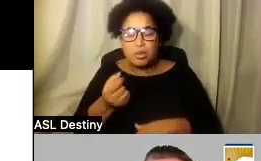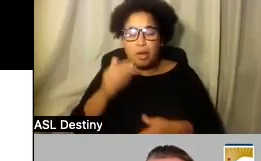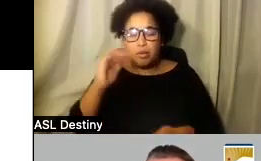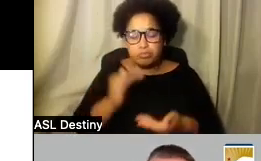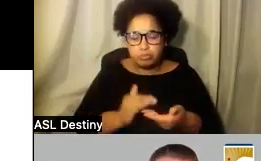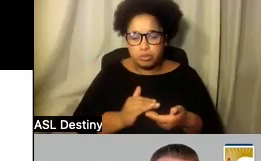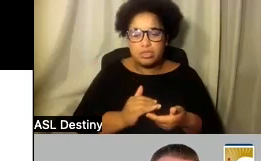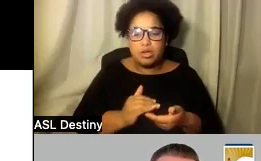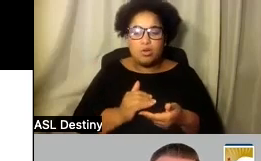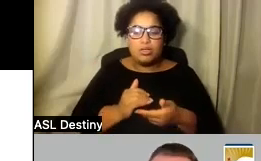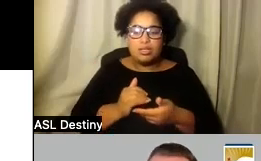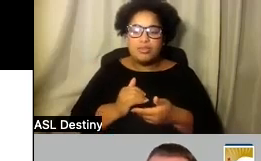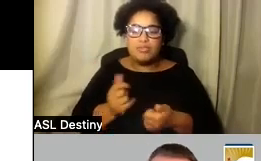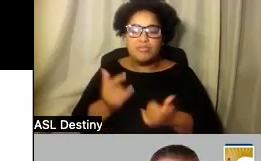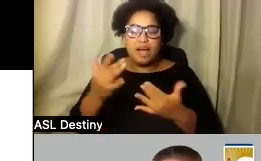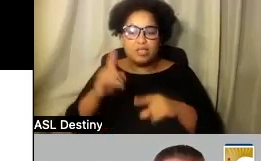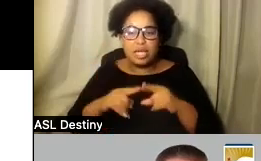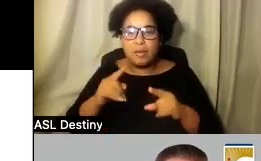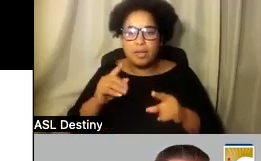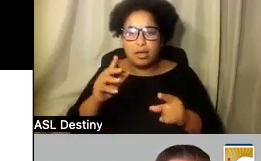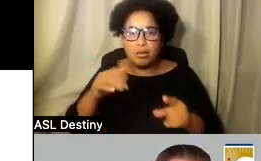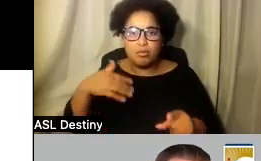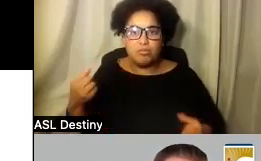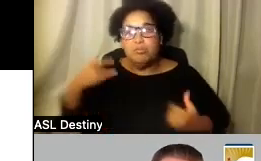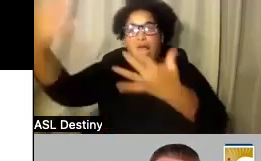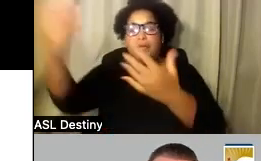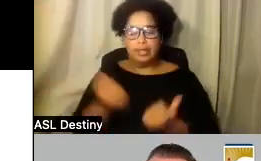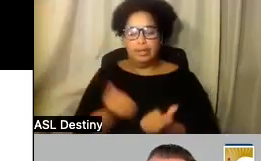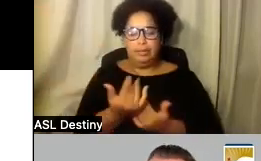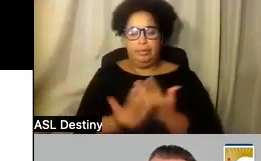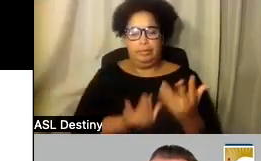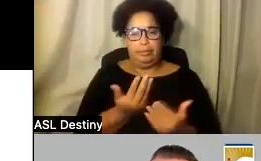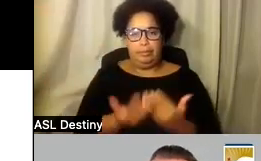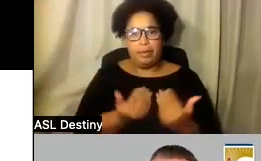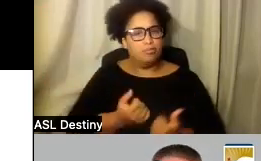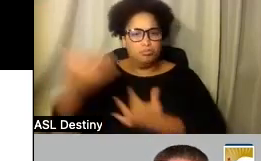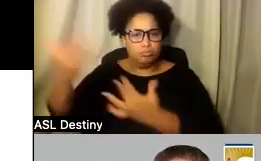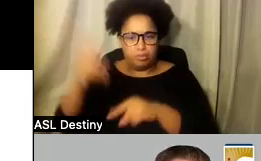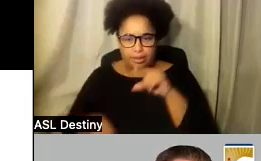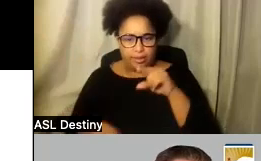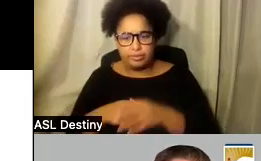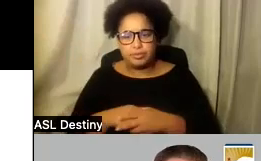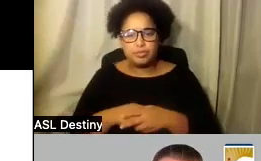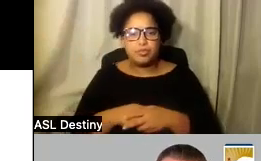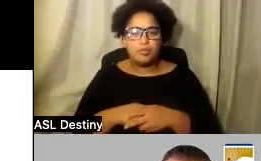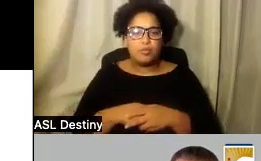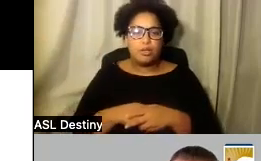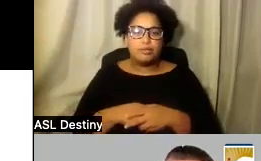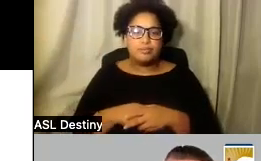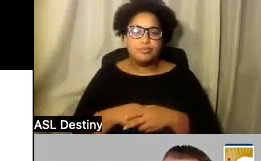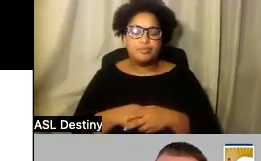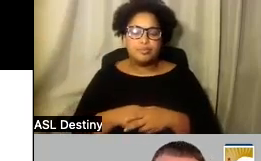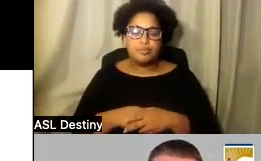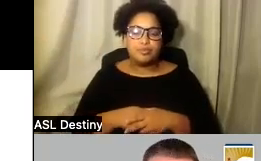fires can't necessarily get out of control in those areas because of the dense amount of fuels that might be found. They